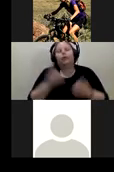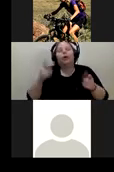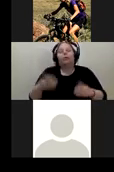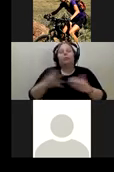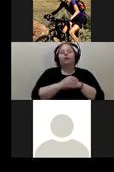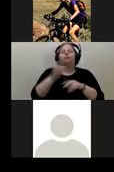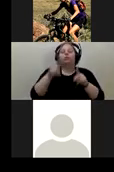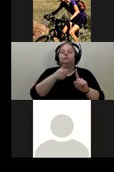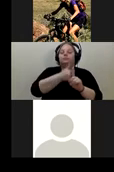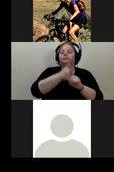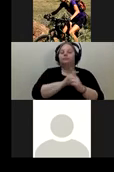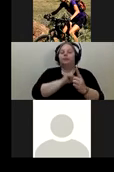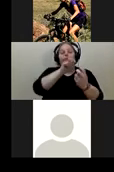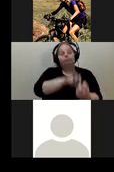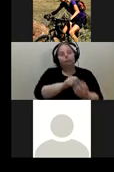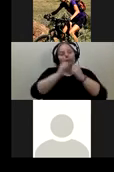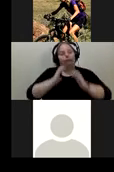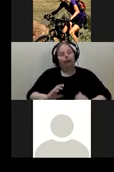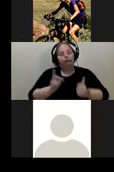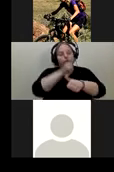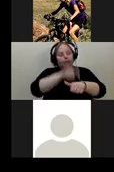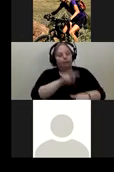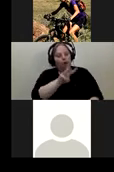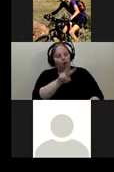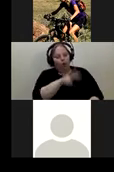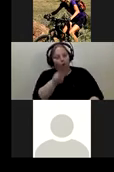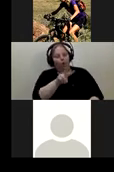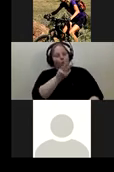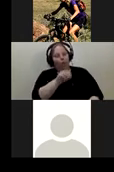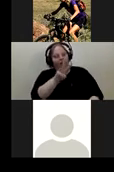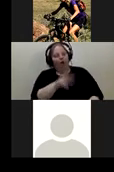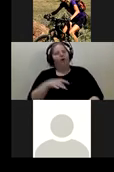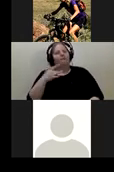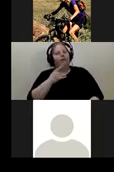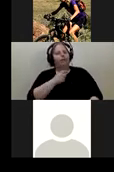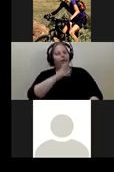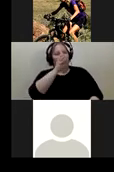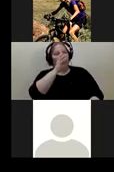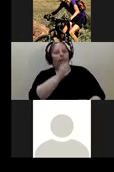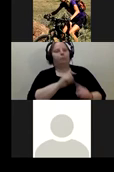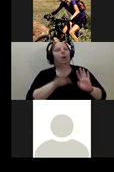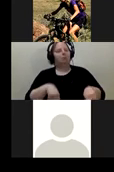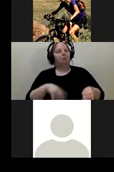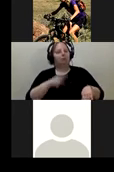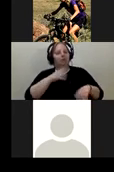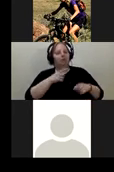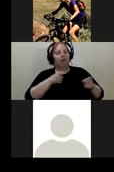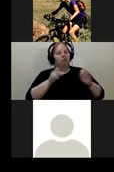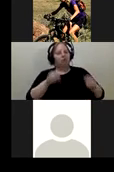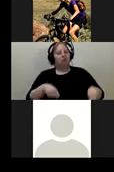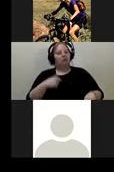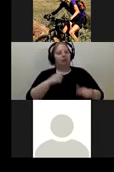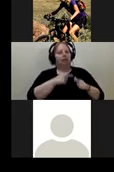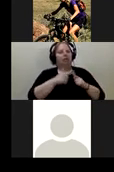person meets with the client for the first time and they're like, wow, I feel a bit of an attraction, but I can handle it. And then they